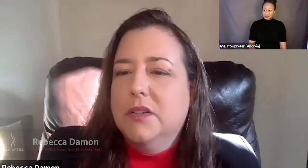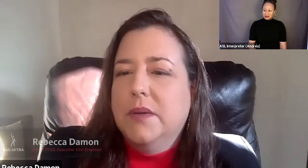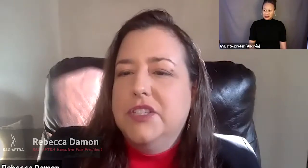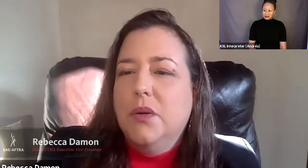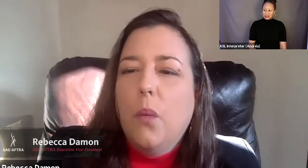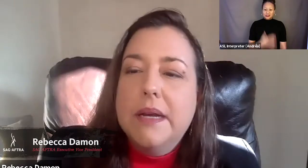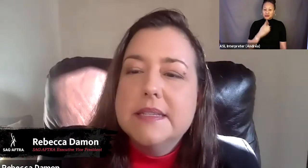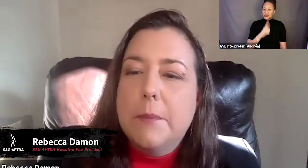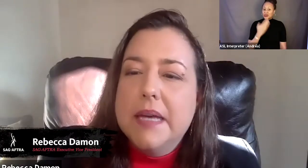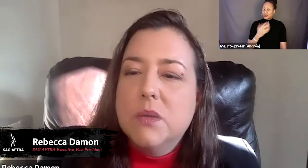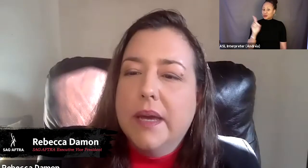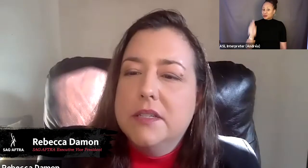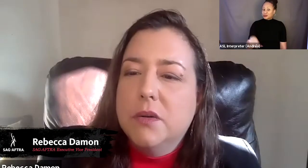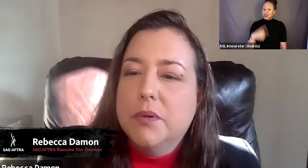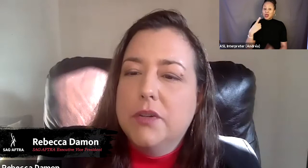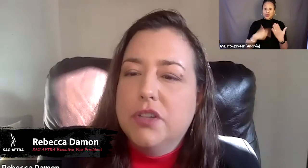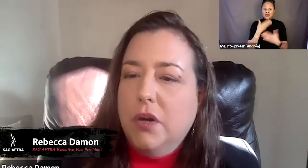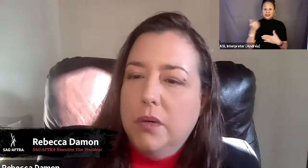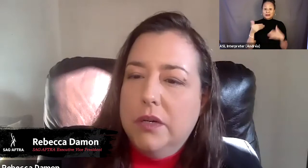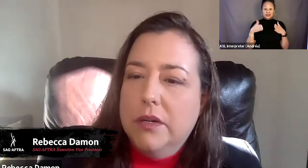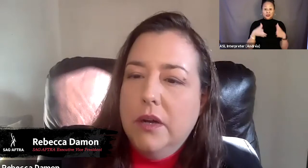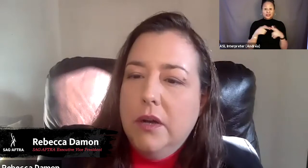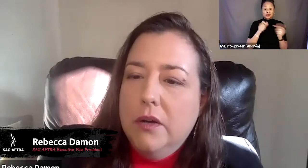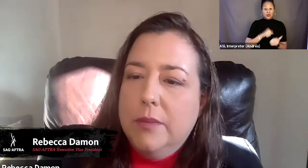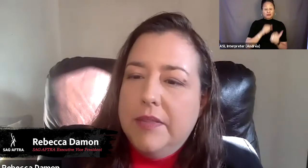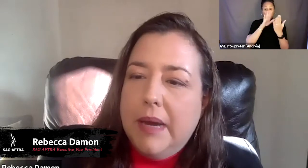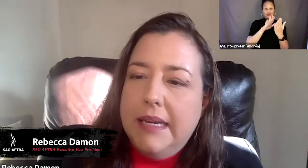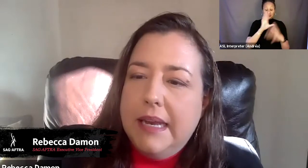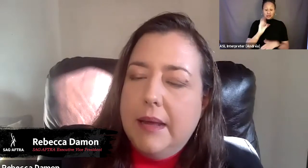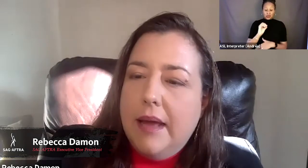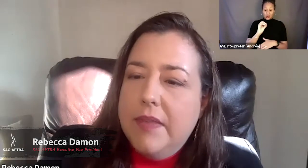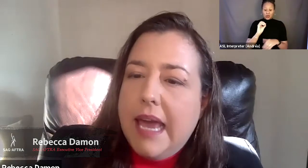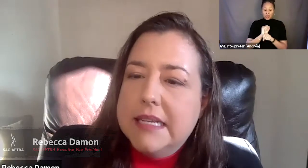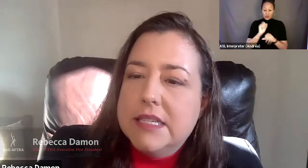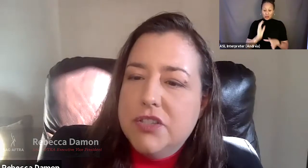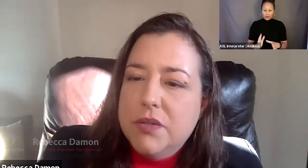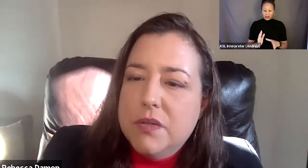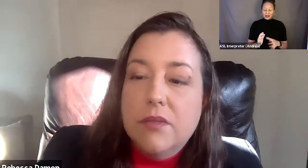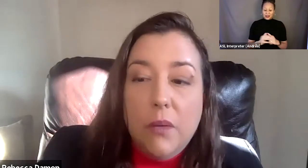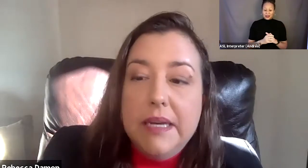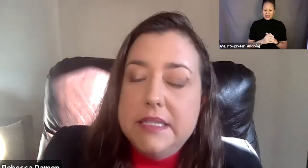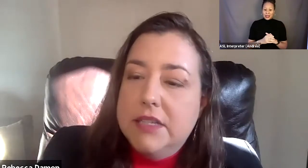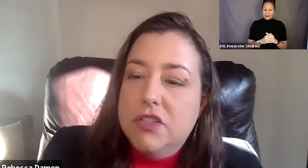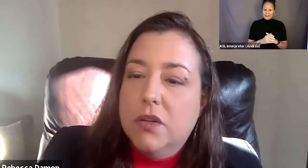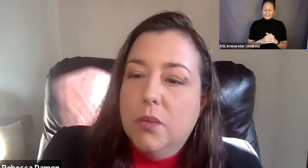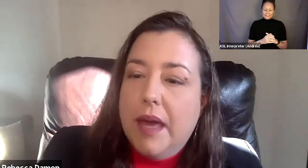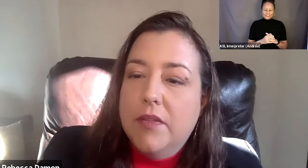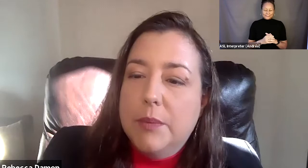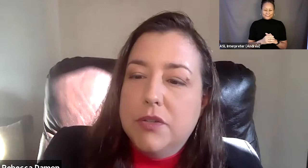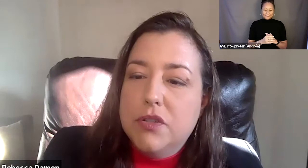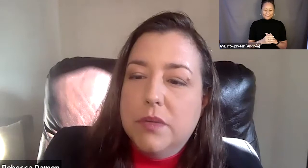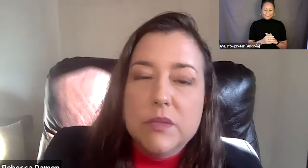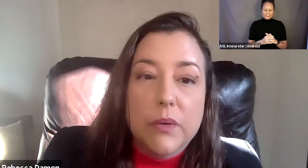really good question. What is the best way to approach a coworker who might think has issues, though unintentional, with